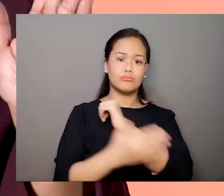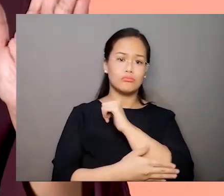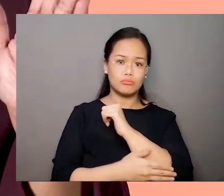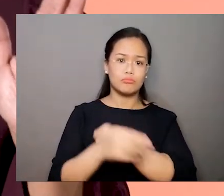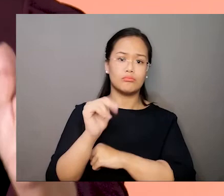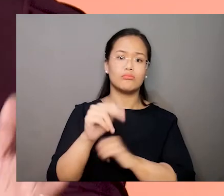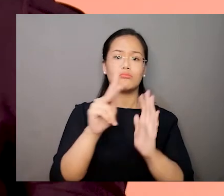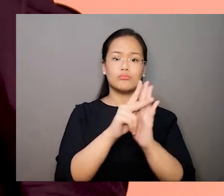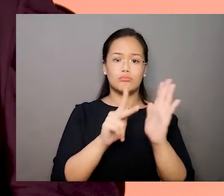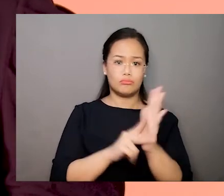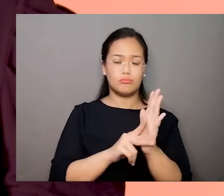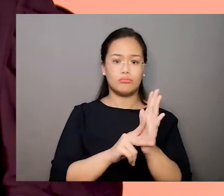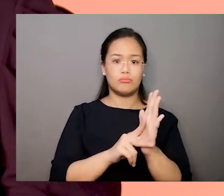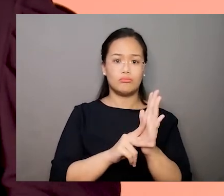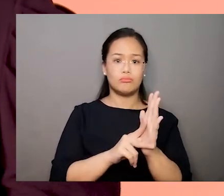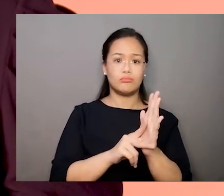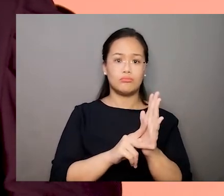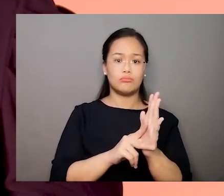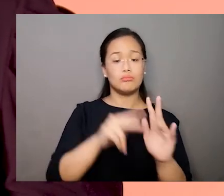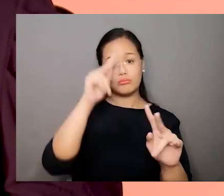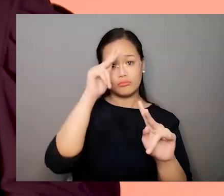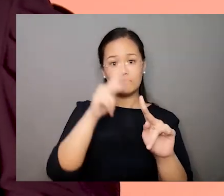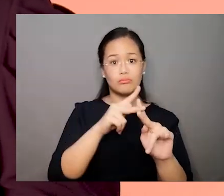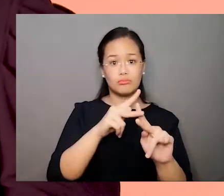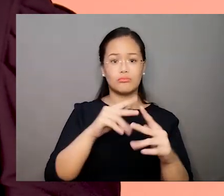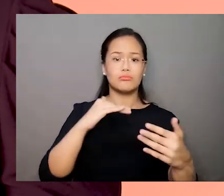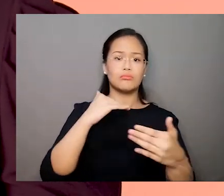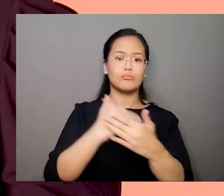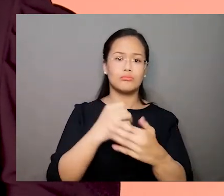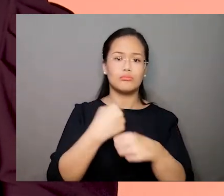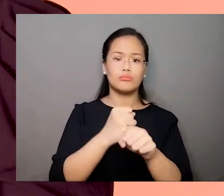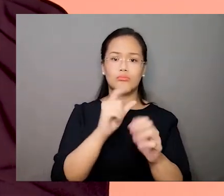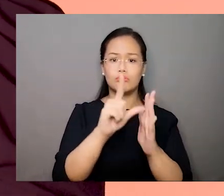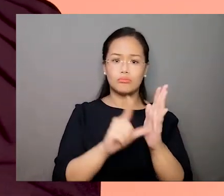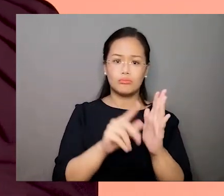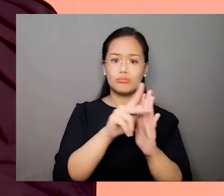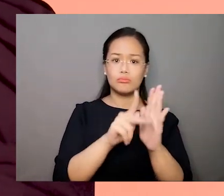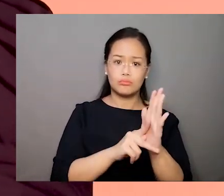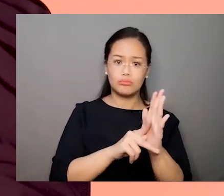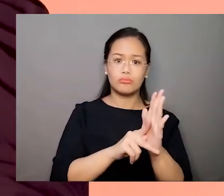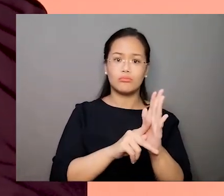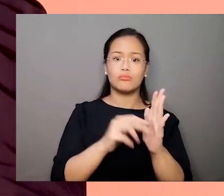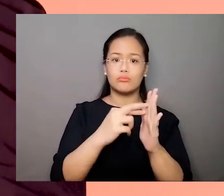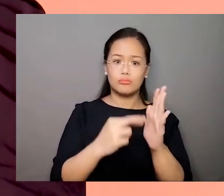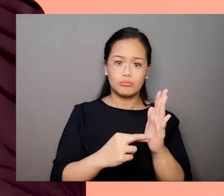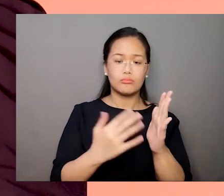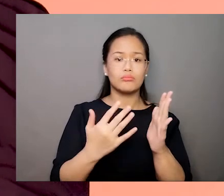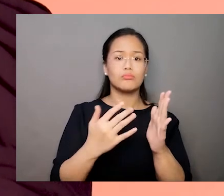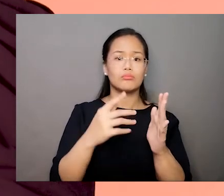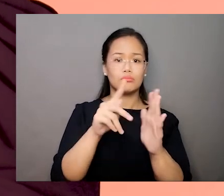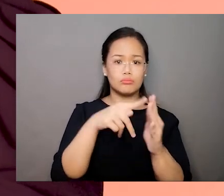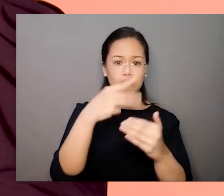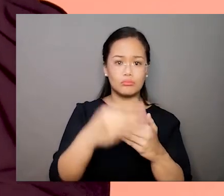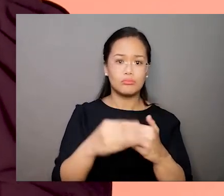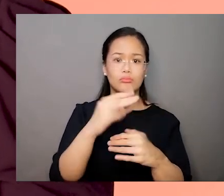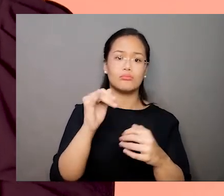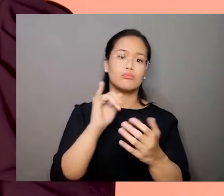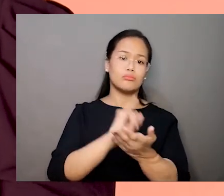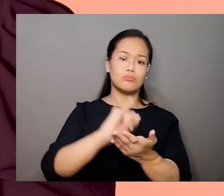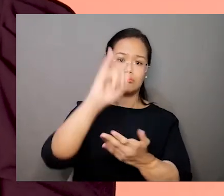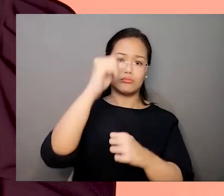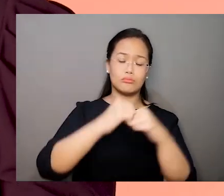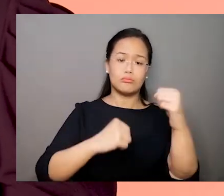policy in that they refrain from making laws, policies, regulations, programs, and institutional